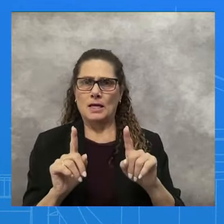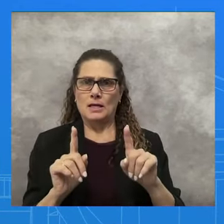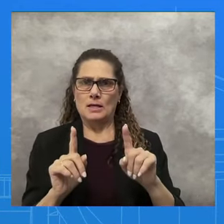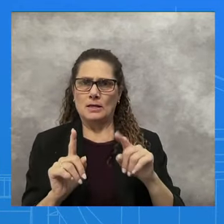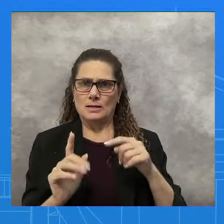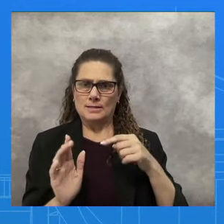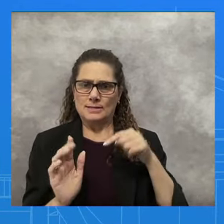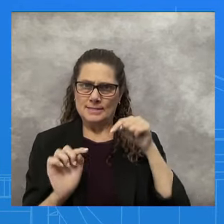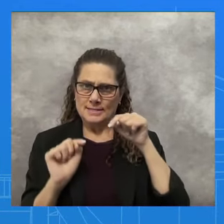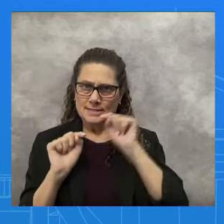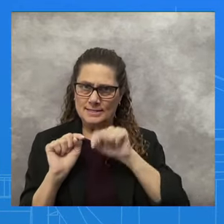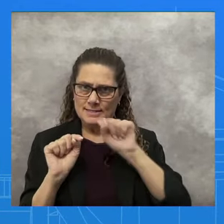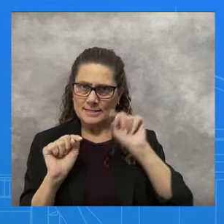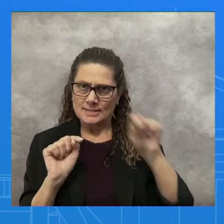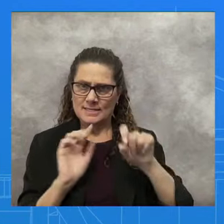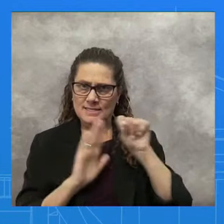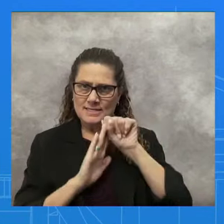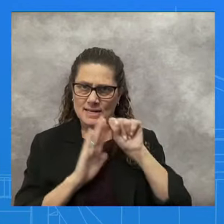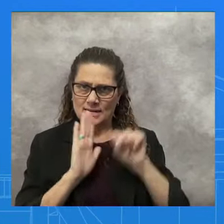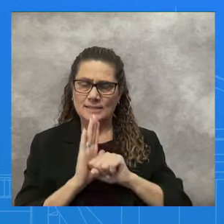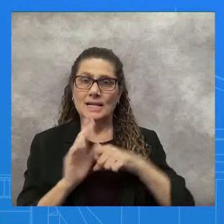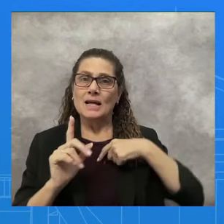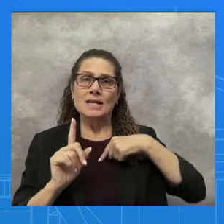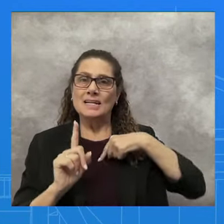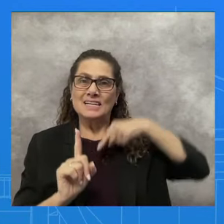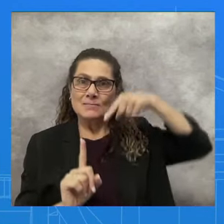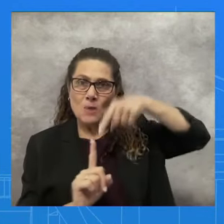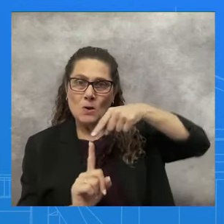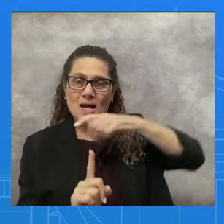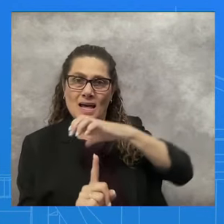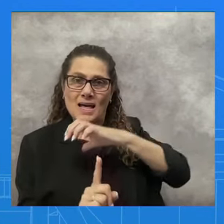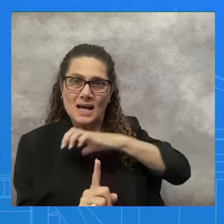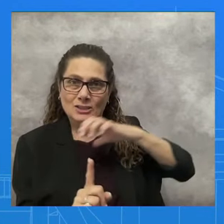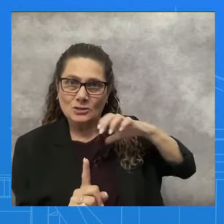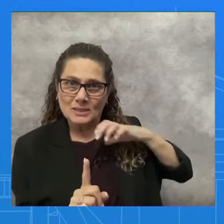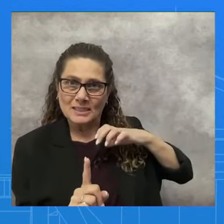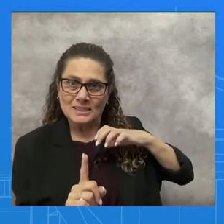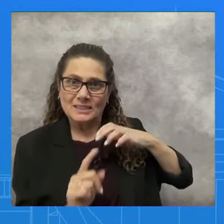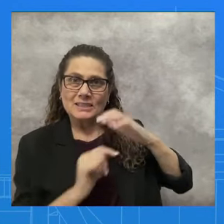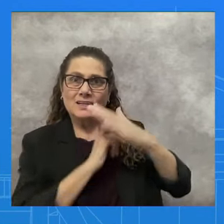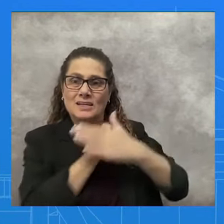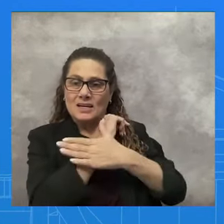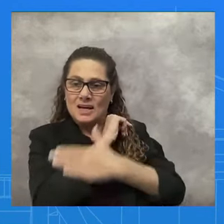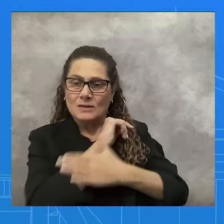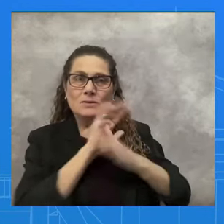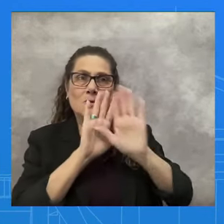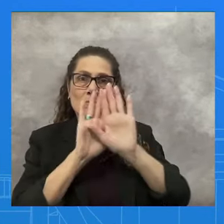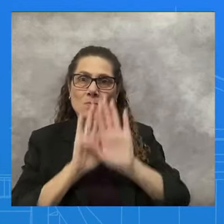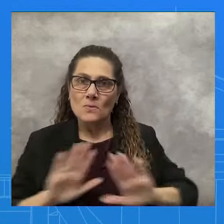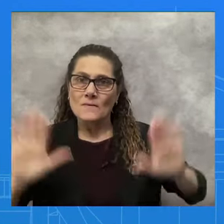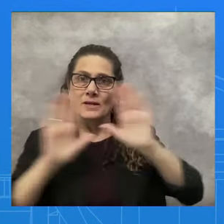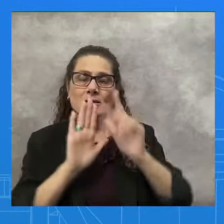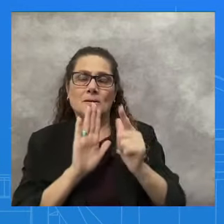law, so we can see a ban of assault weapons, right, so we can see high capacity magazines also banned. These are